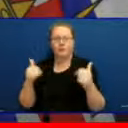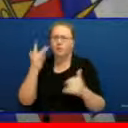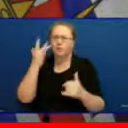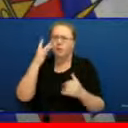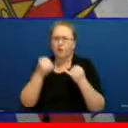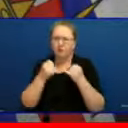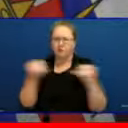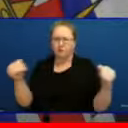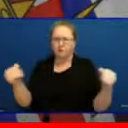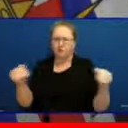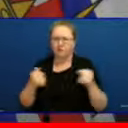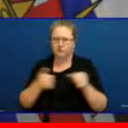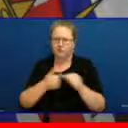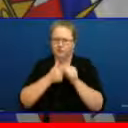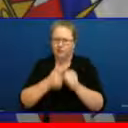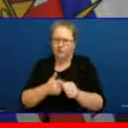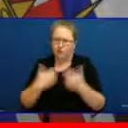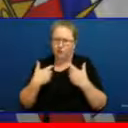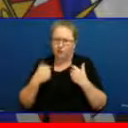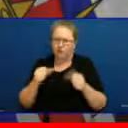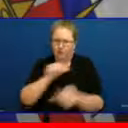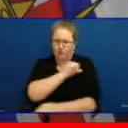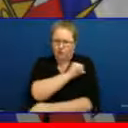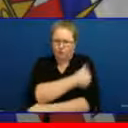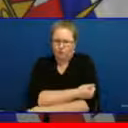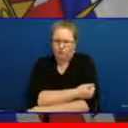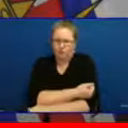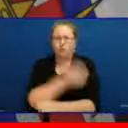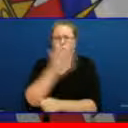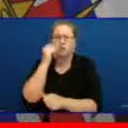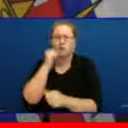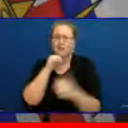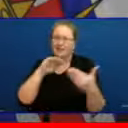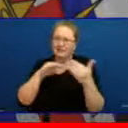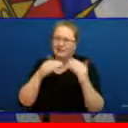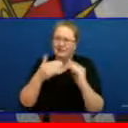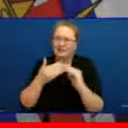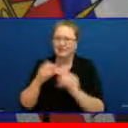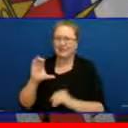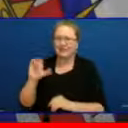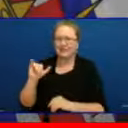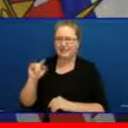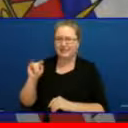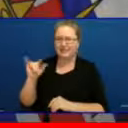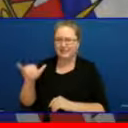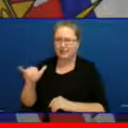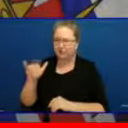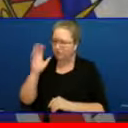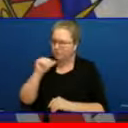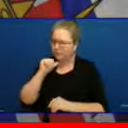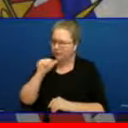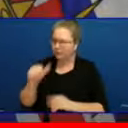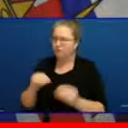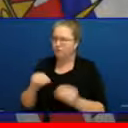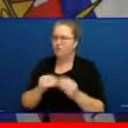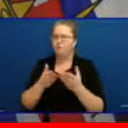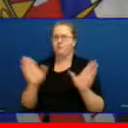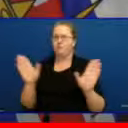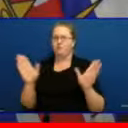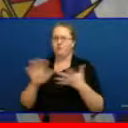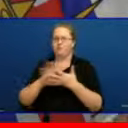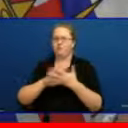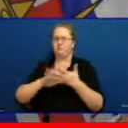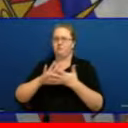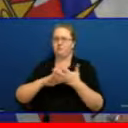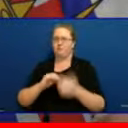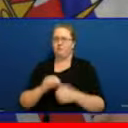why define the travel by the regional health authority and not city or something broader? Yeah,